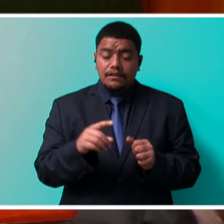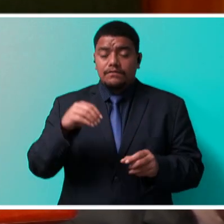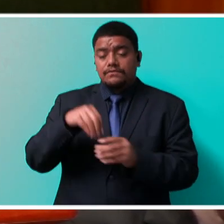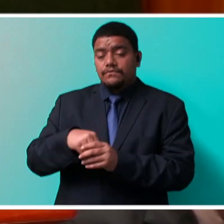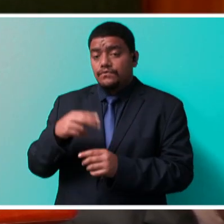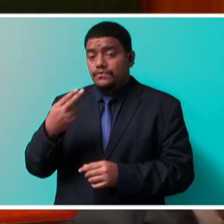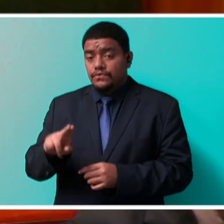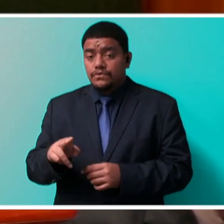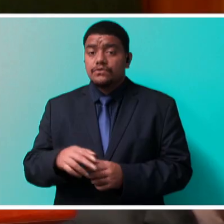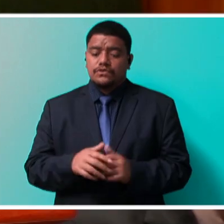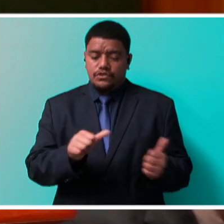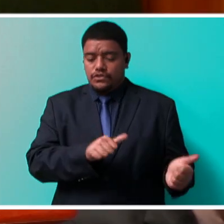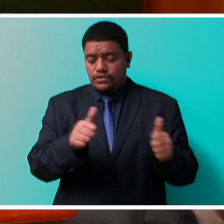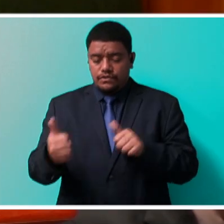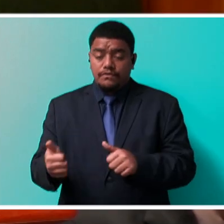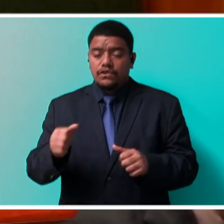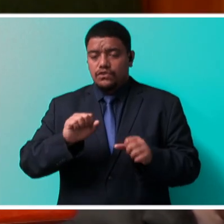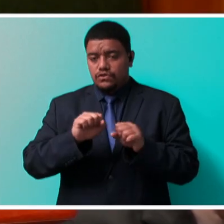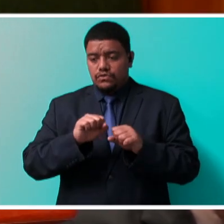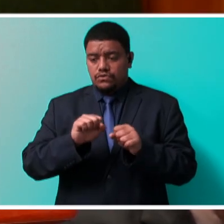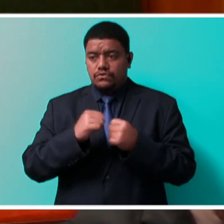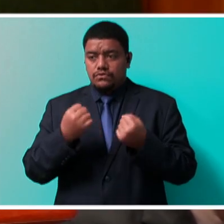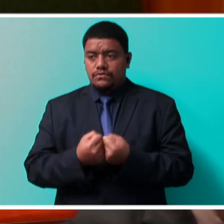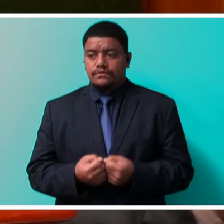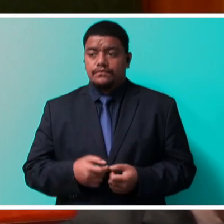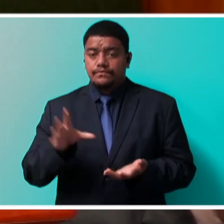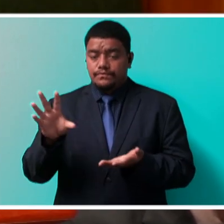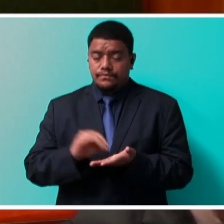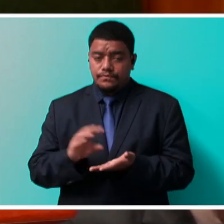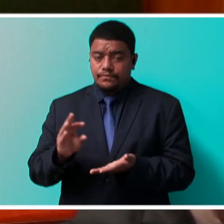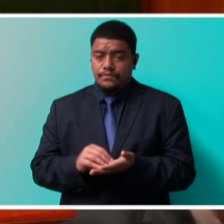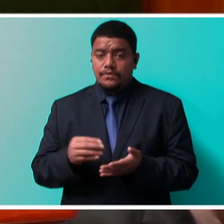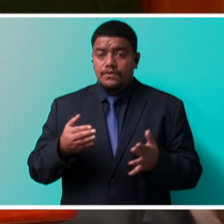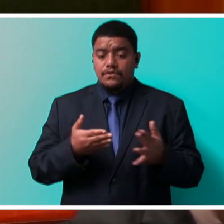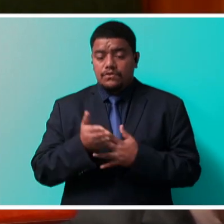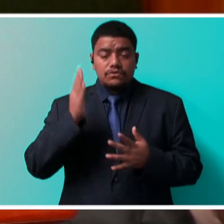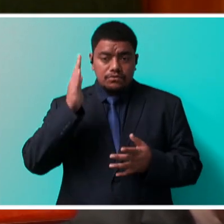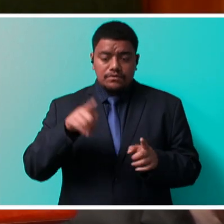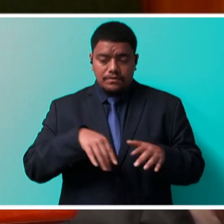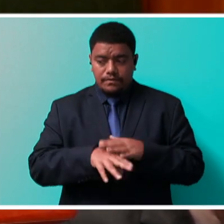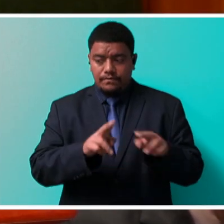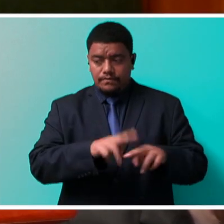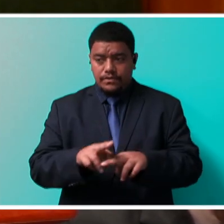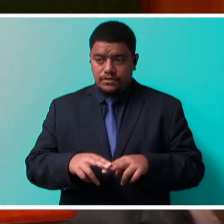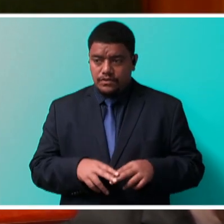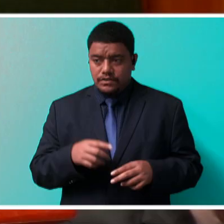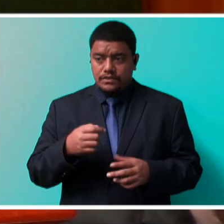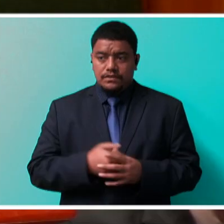to shifting harmful social norms. Documentaries dissemination through schools across Fiji would